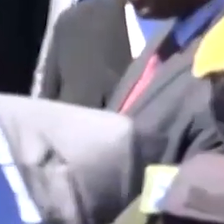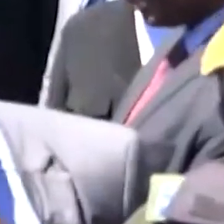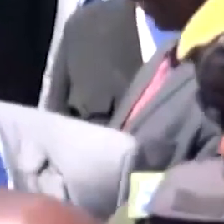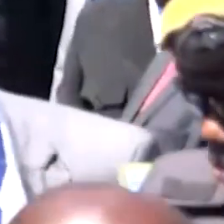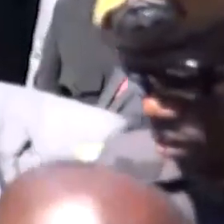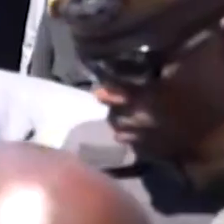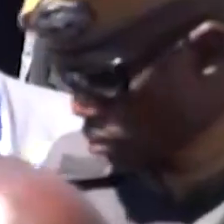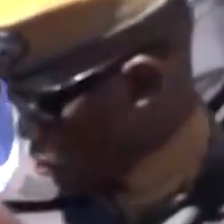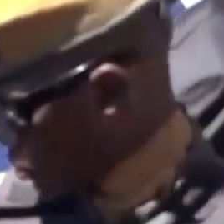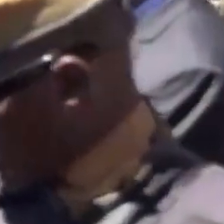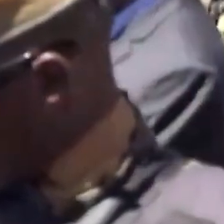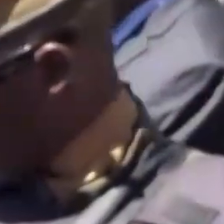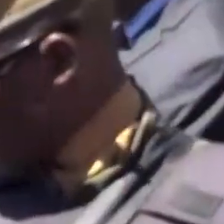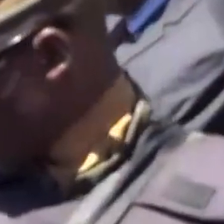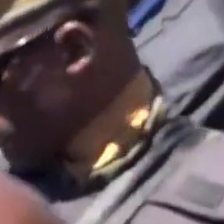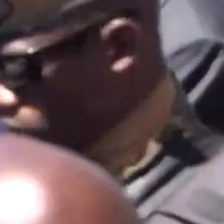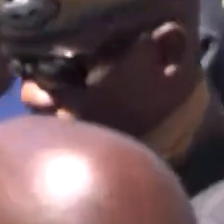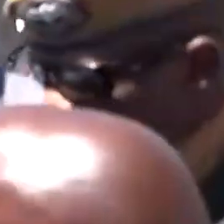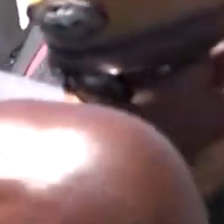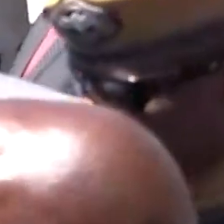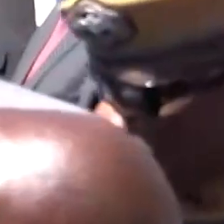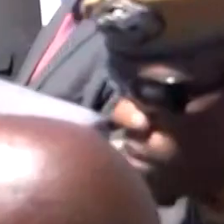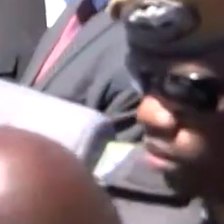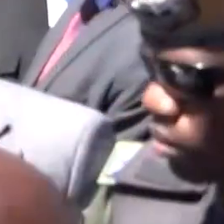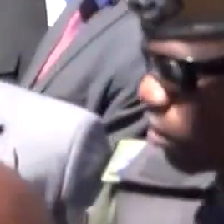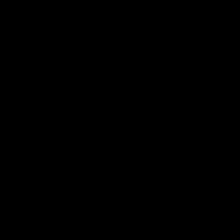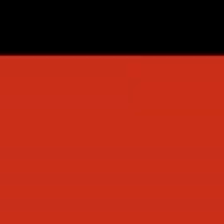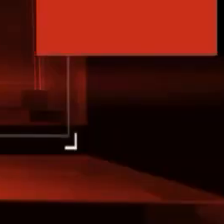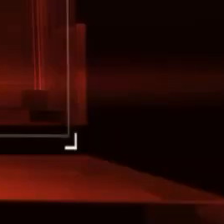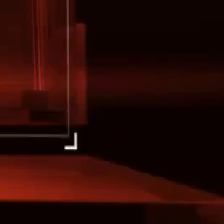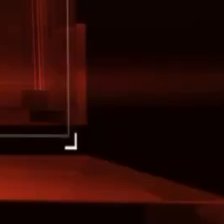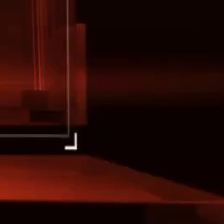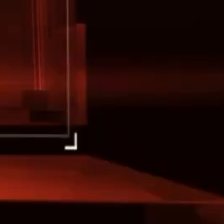Zambia receiving goodwill from global partners.